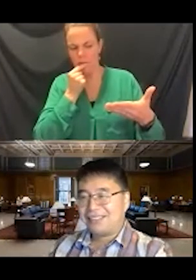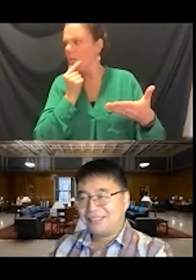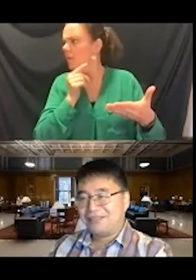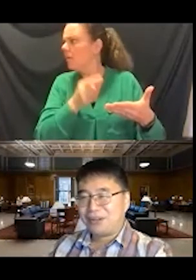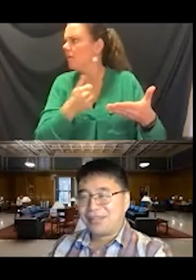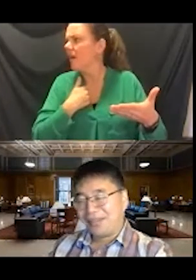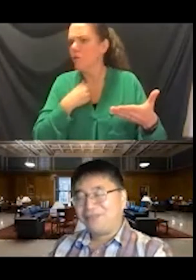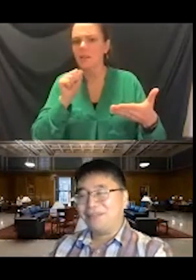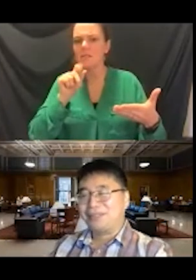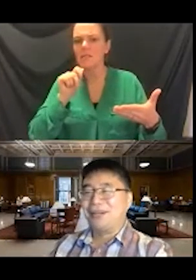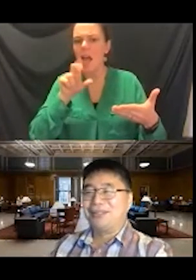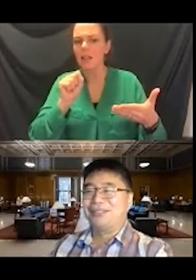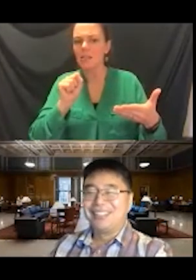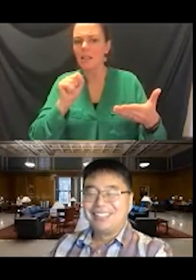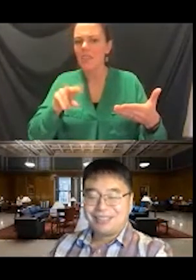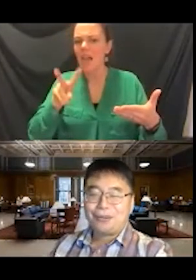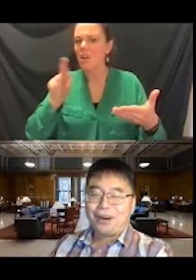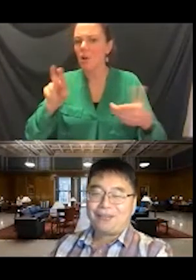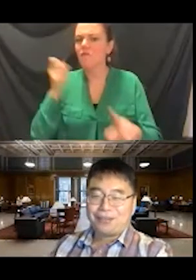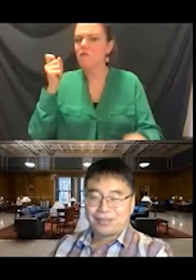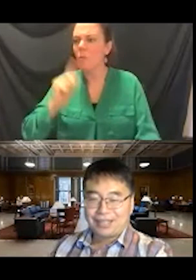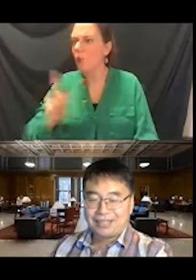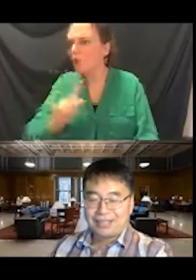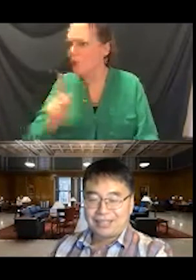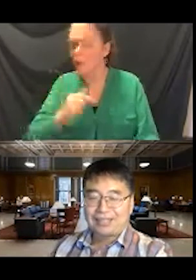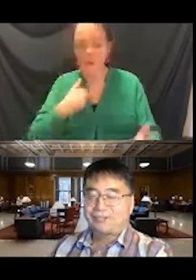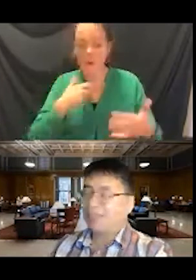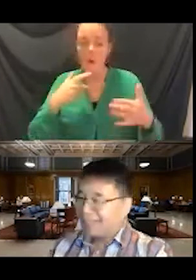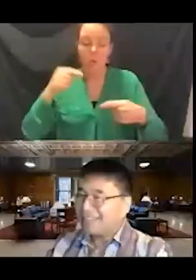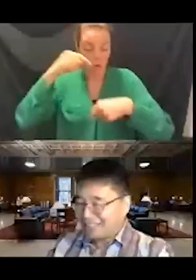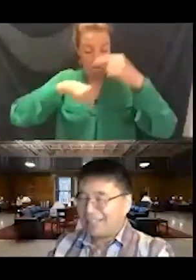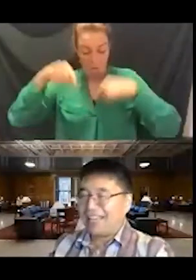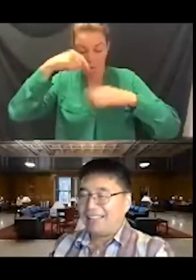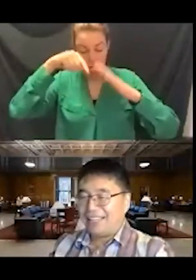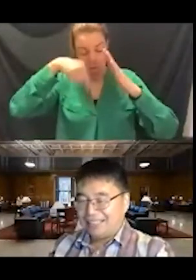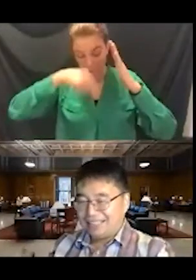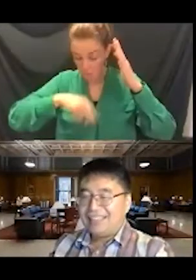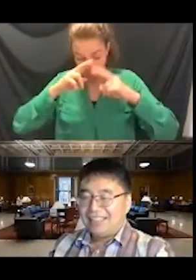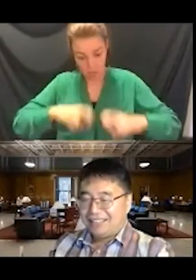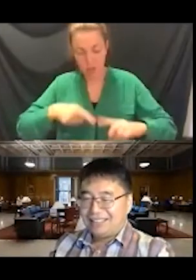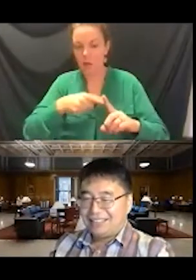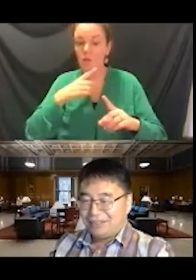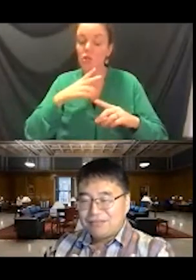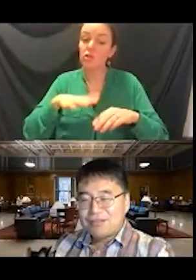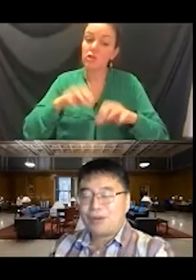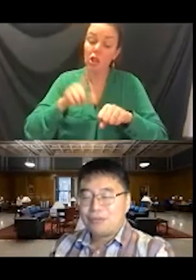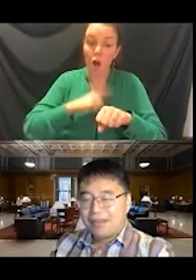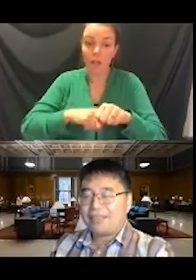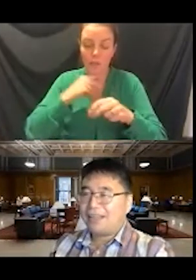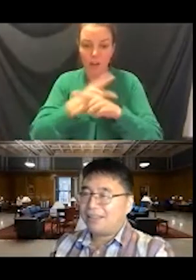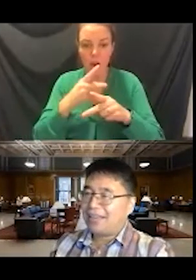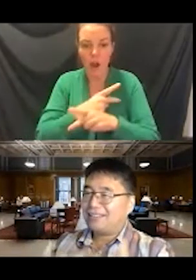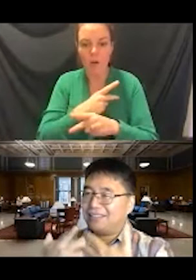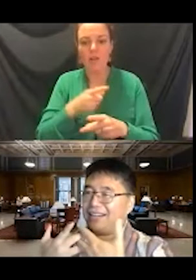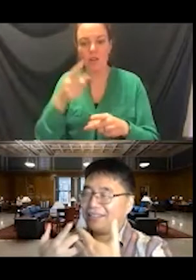status variable came from. So it took a while for us to kind of figure it out. But things like that, even though you might